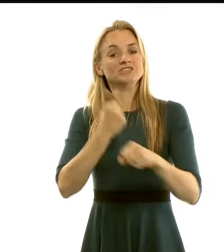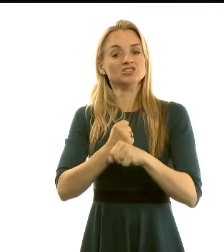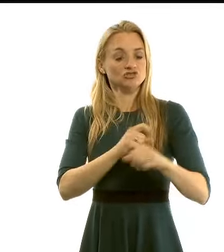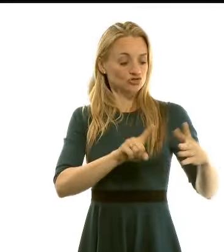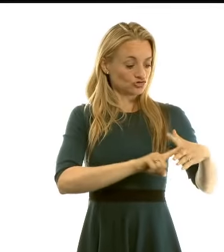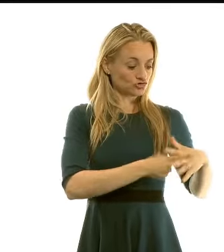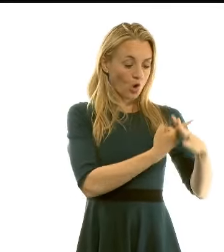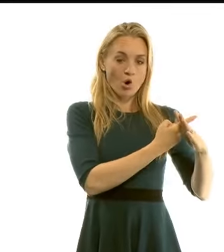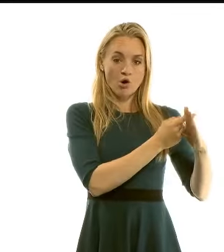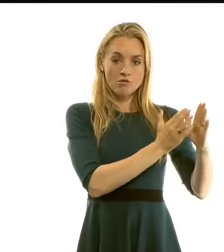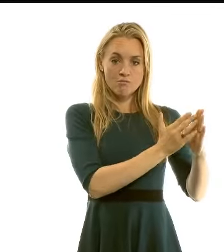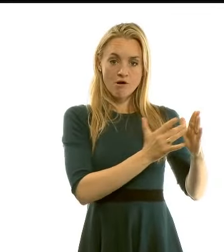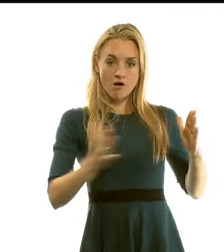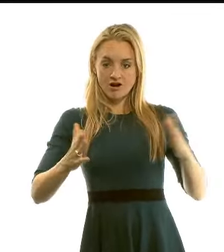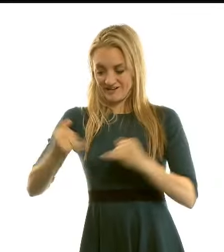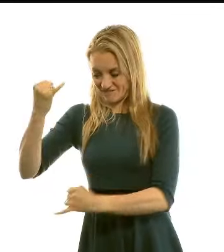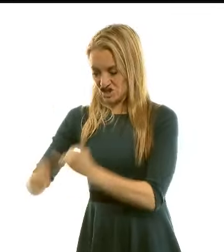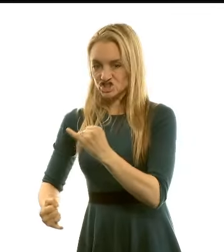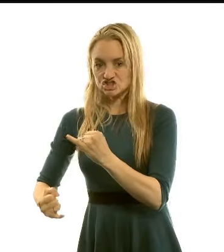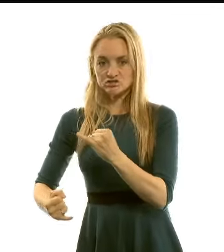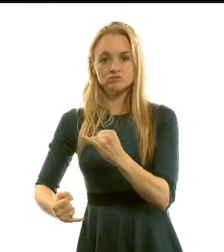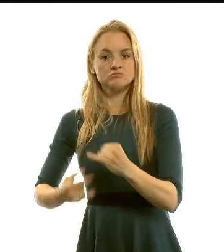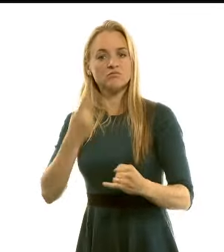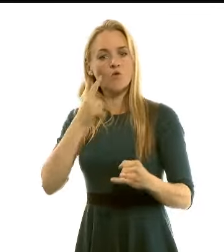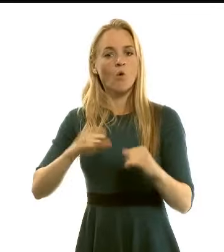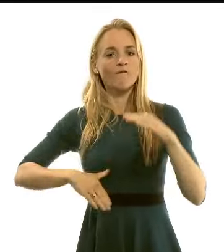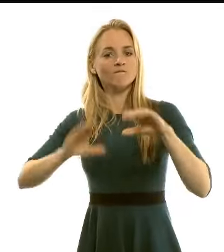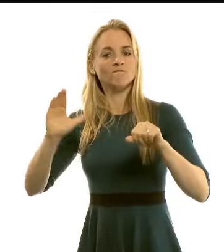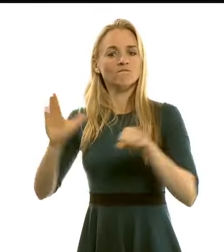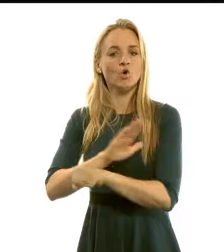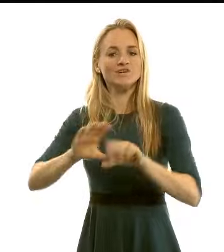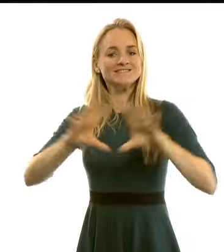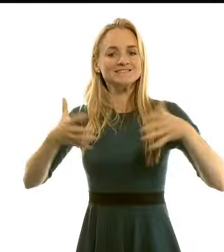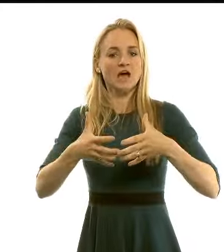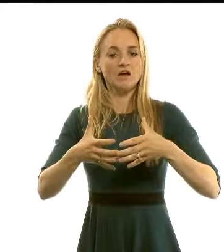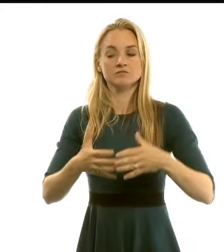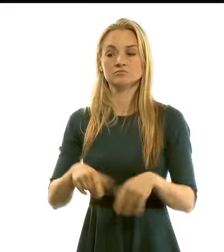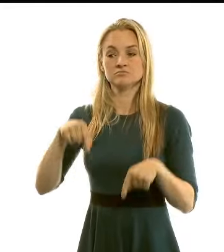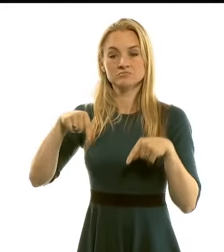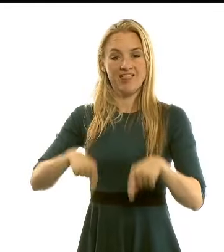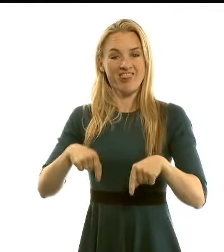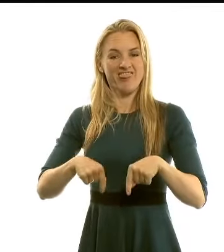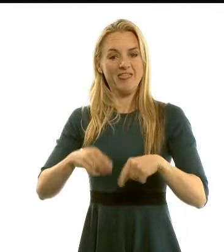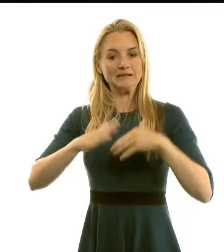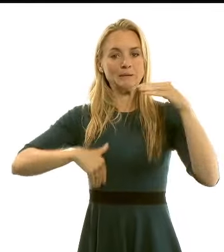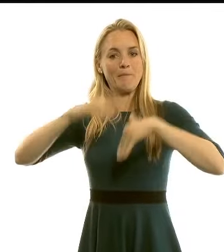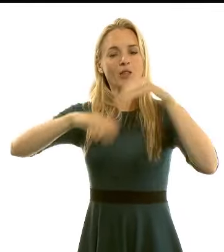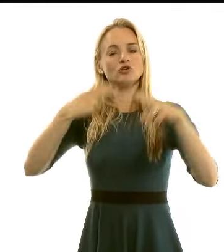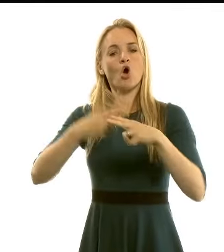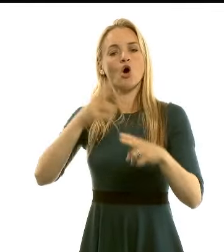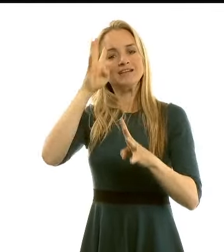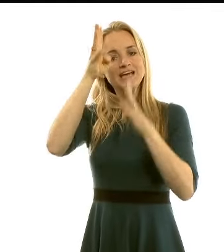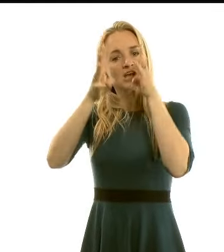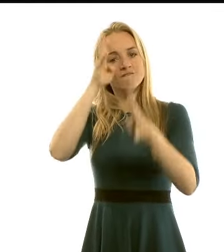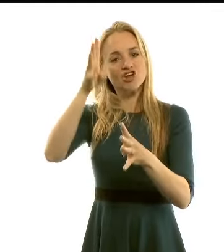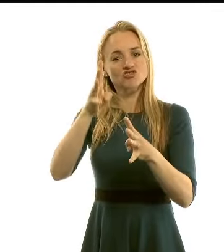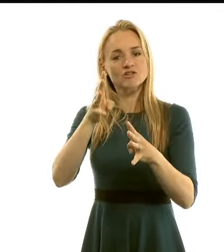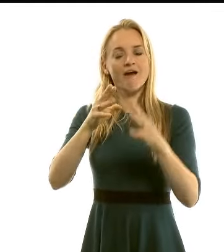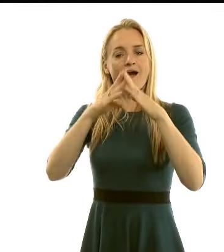set. And actually, Innovation House, where we are right now, is honestly a dream place for every LEGO